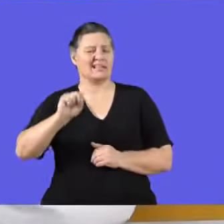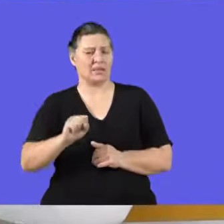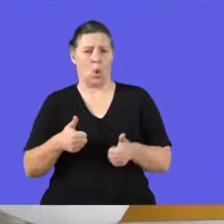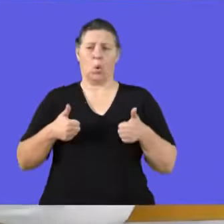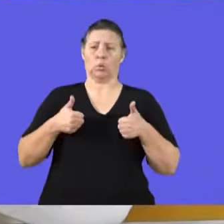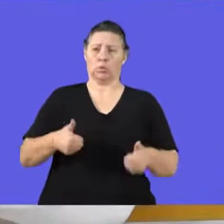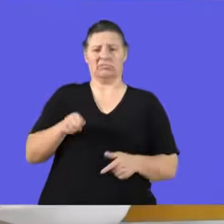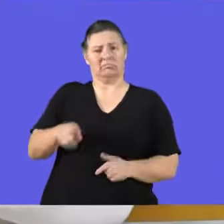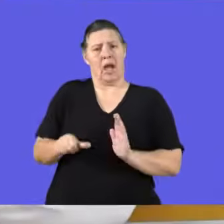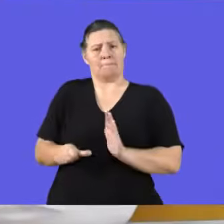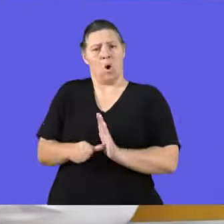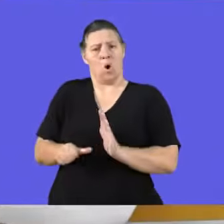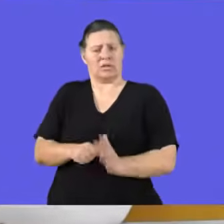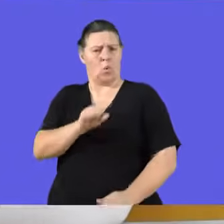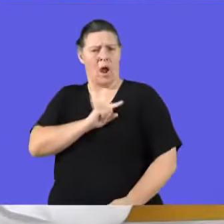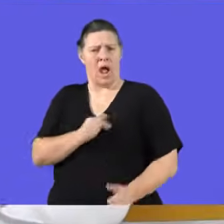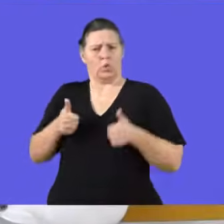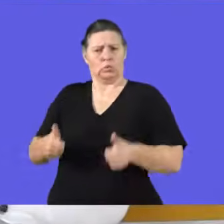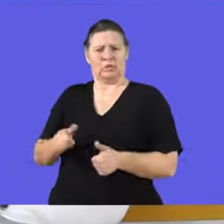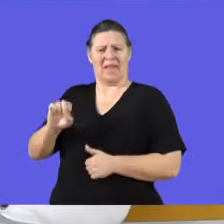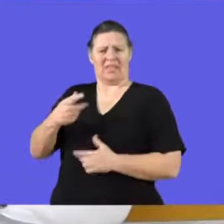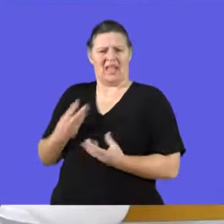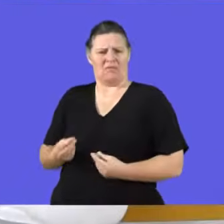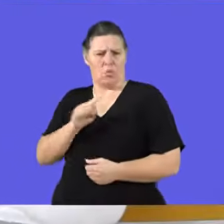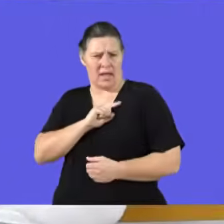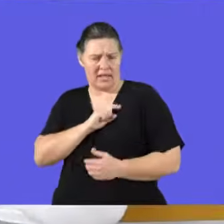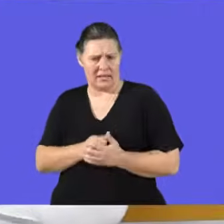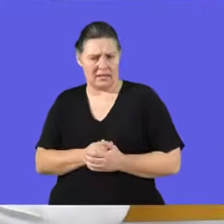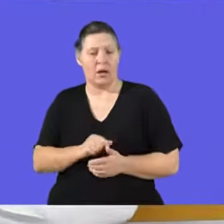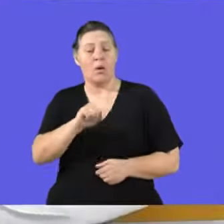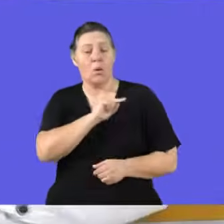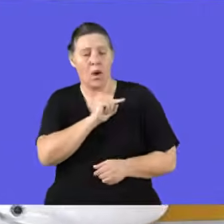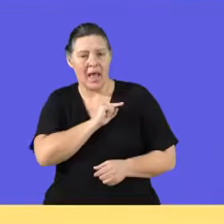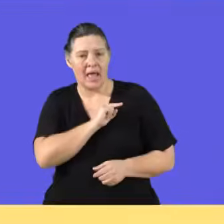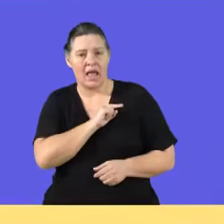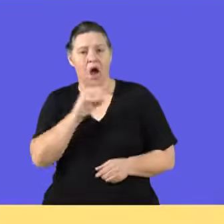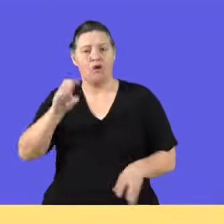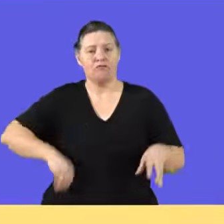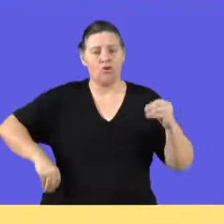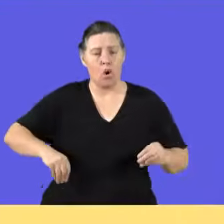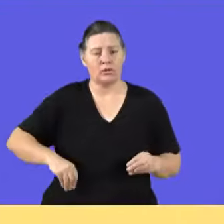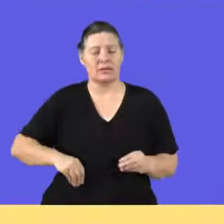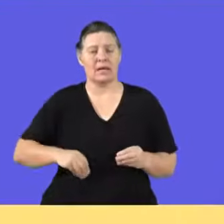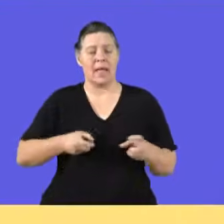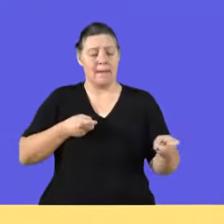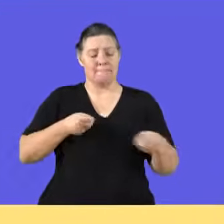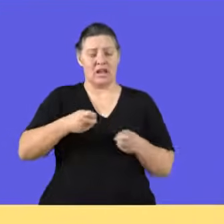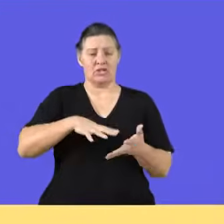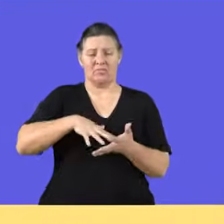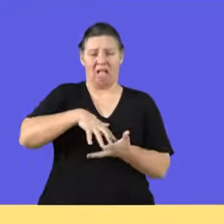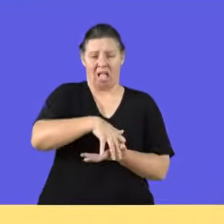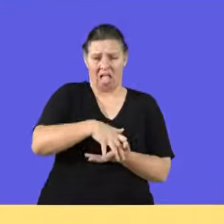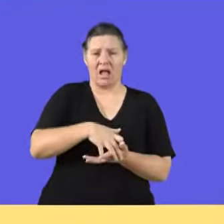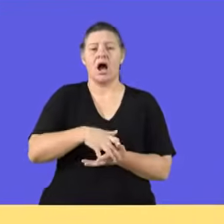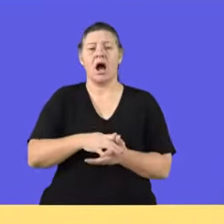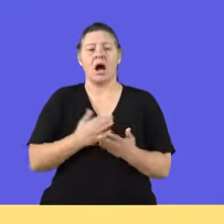ethics. Why is it important to have good ethics? Number one, it will minimize the impact of fraud